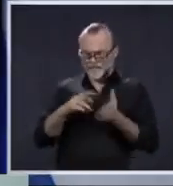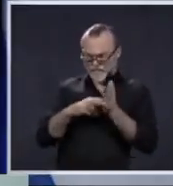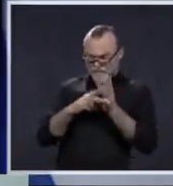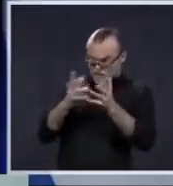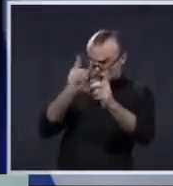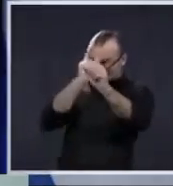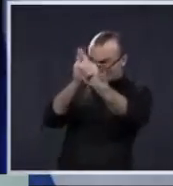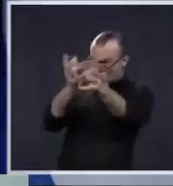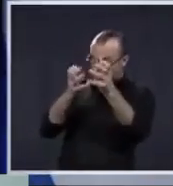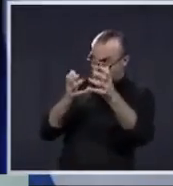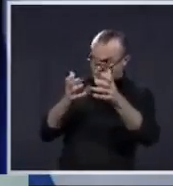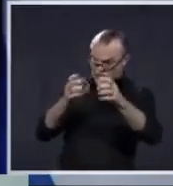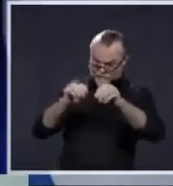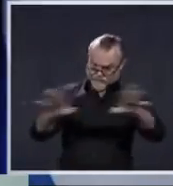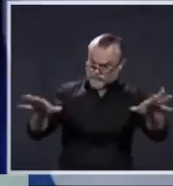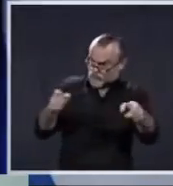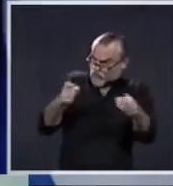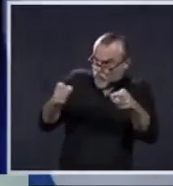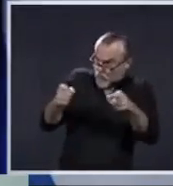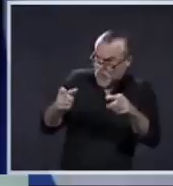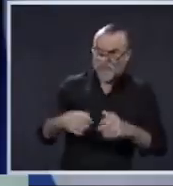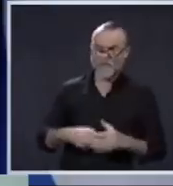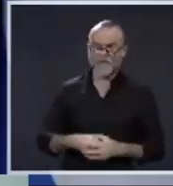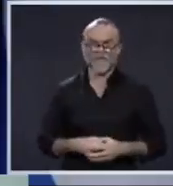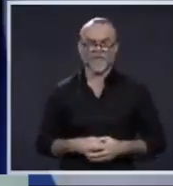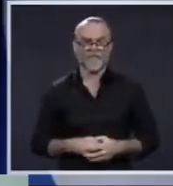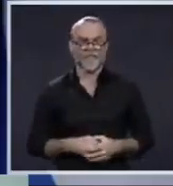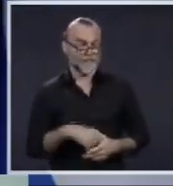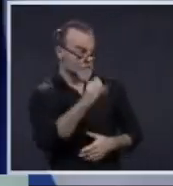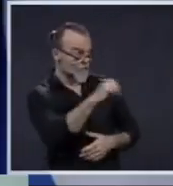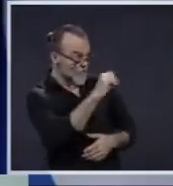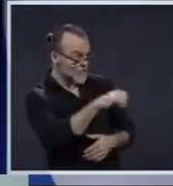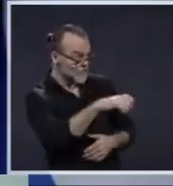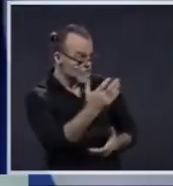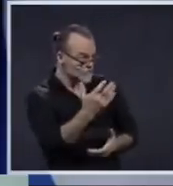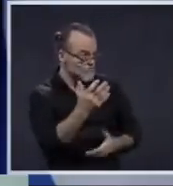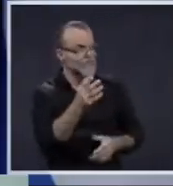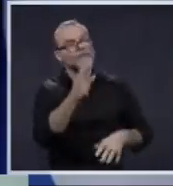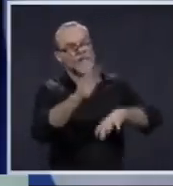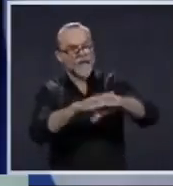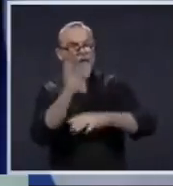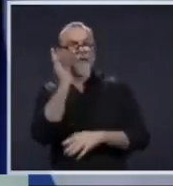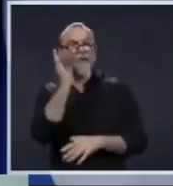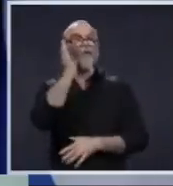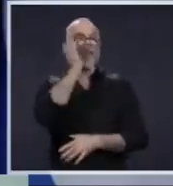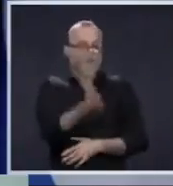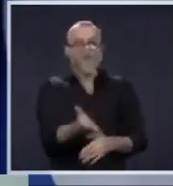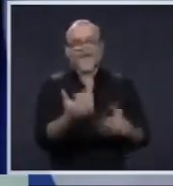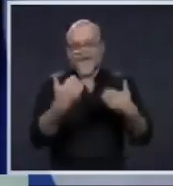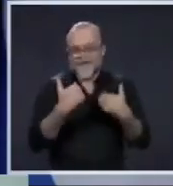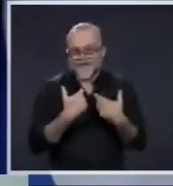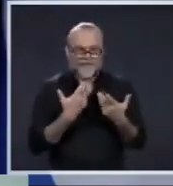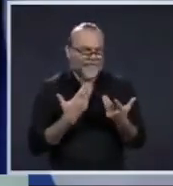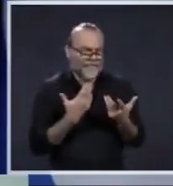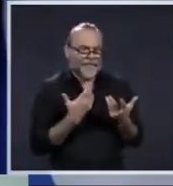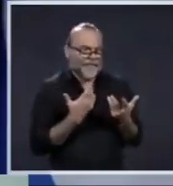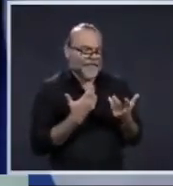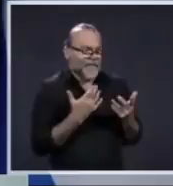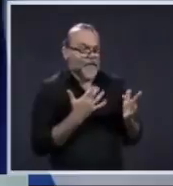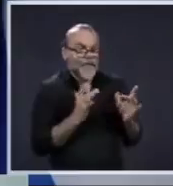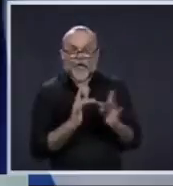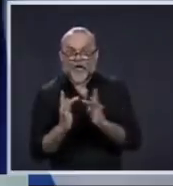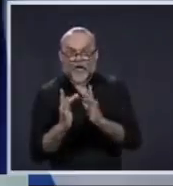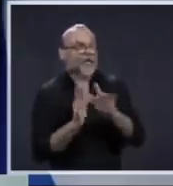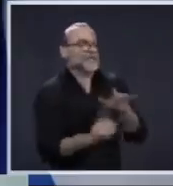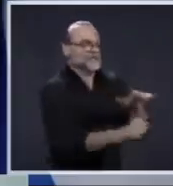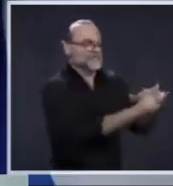We can, if there is a case or two, we can now make a public health investigation, catch those persons, make tests on